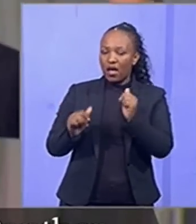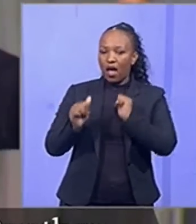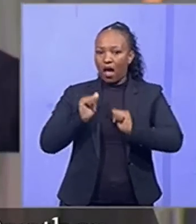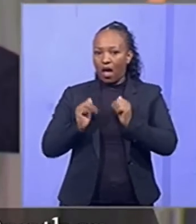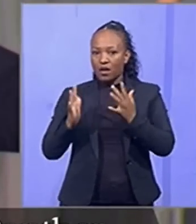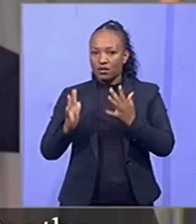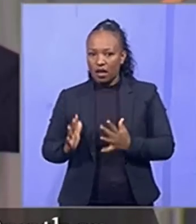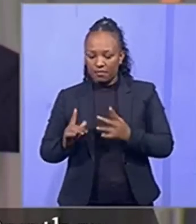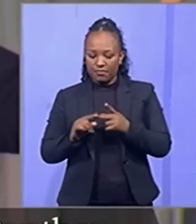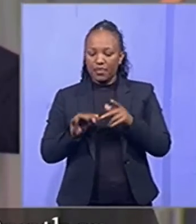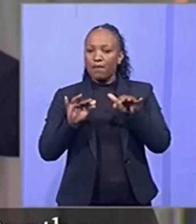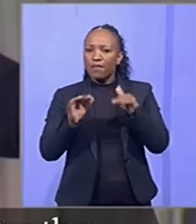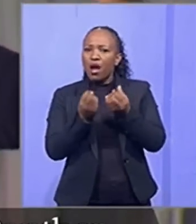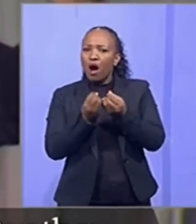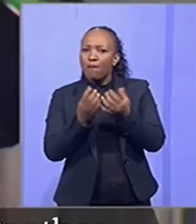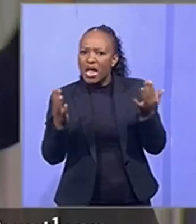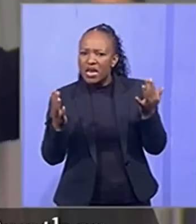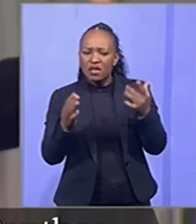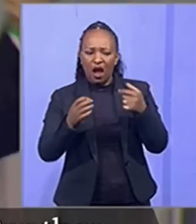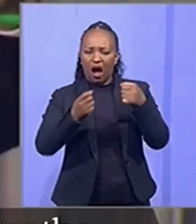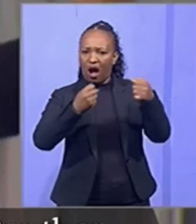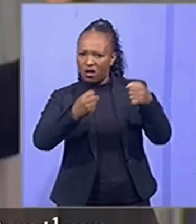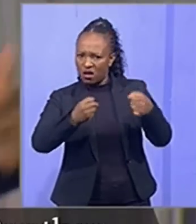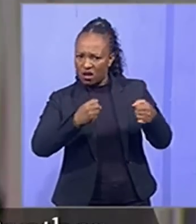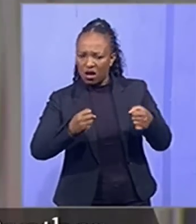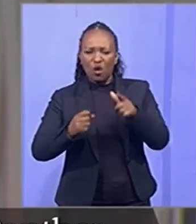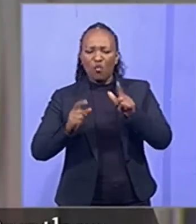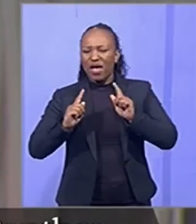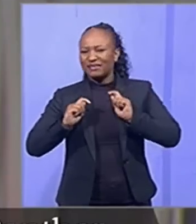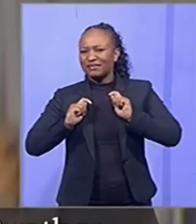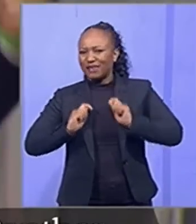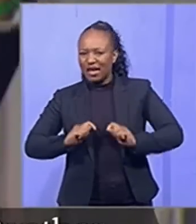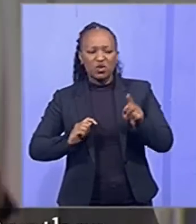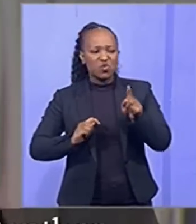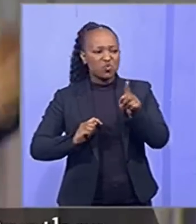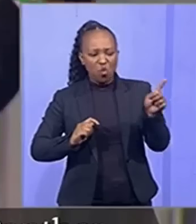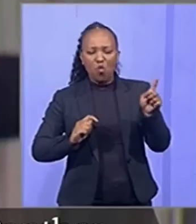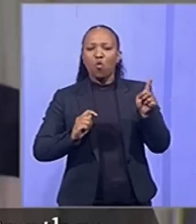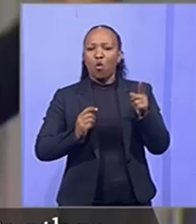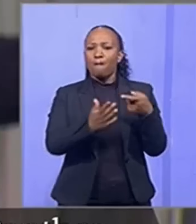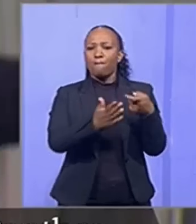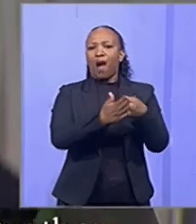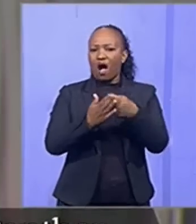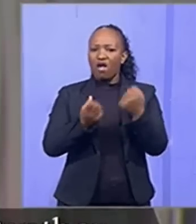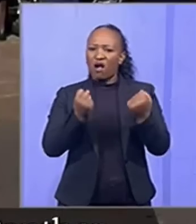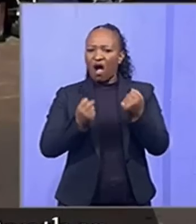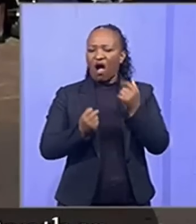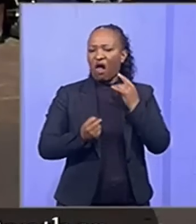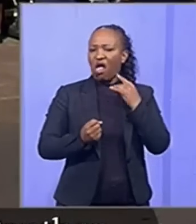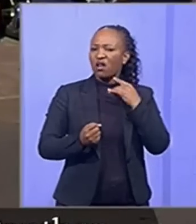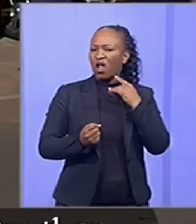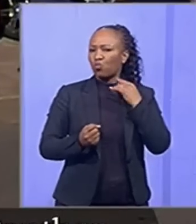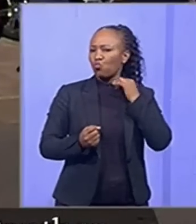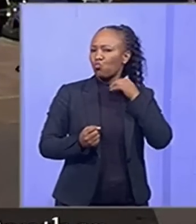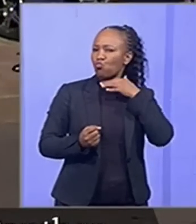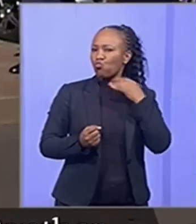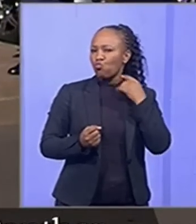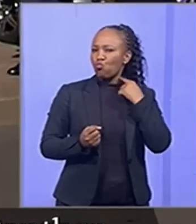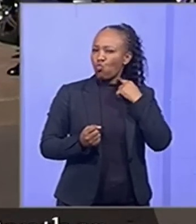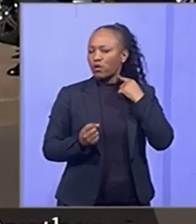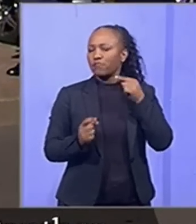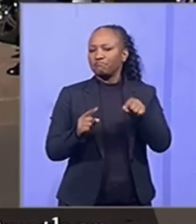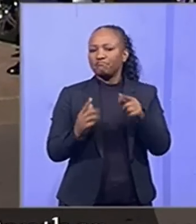many people you're going to hire. We are tired of you buying Range Rovers with the money that should go to the artist. Mama Connie, jaaka